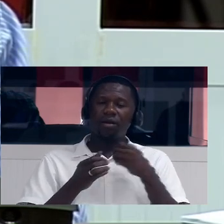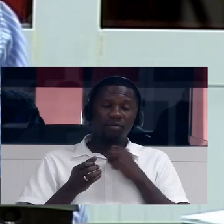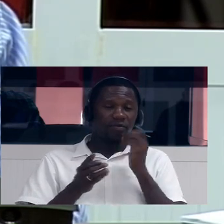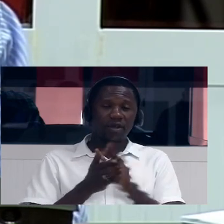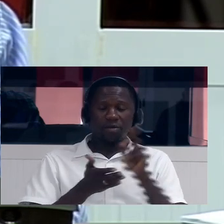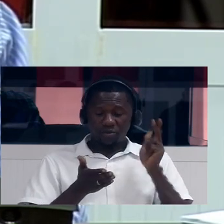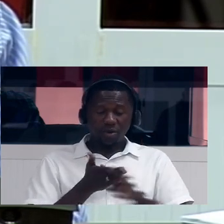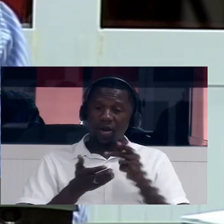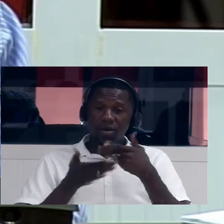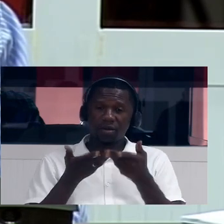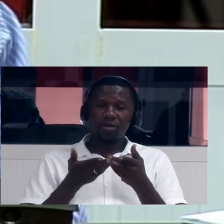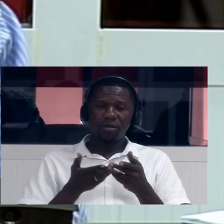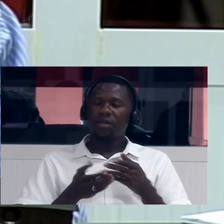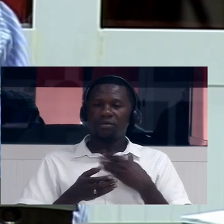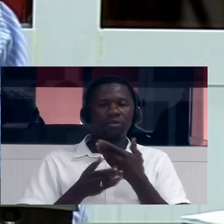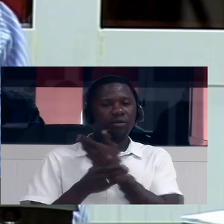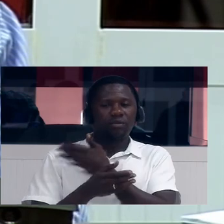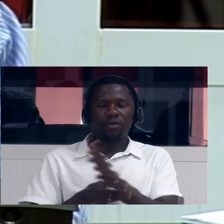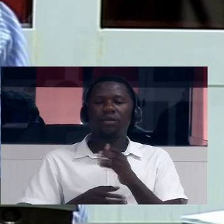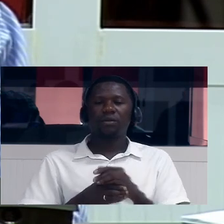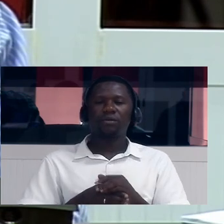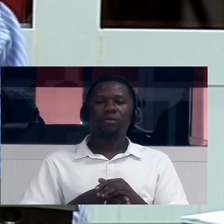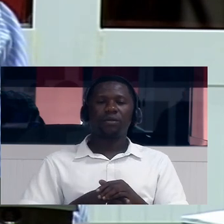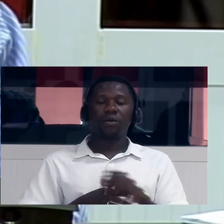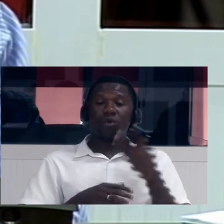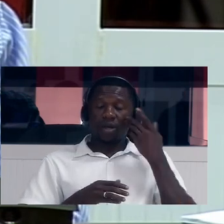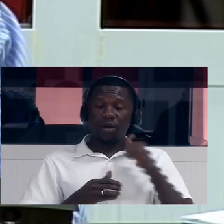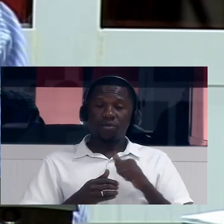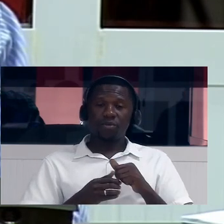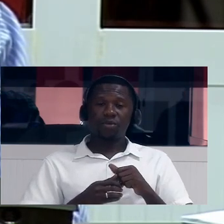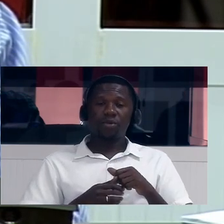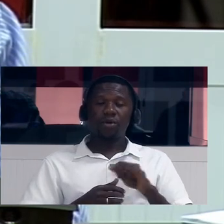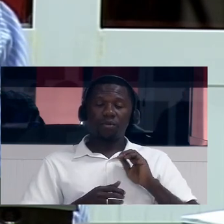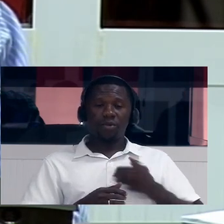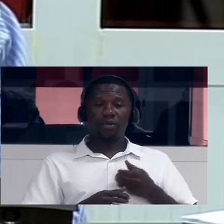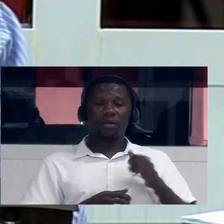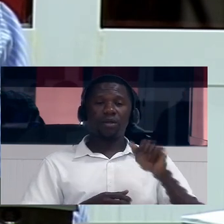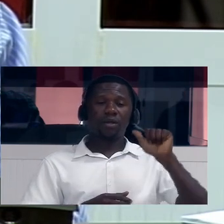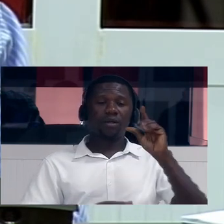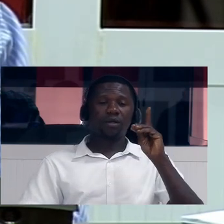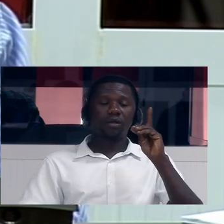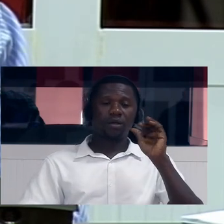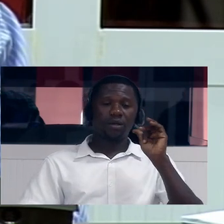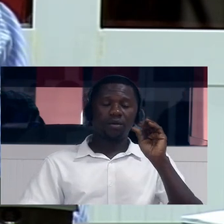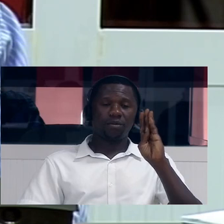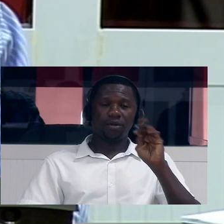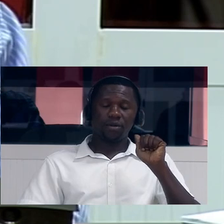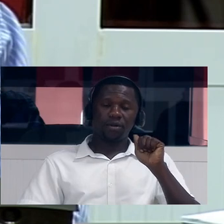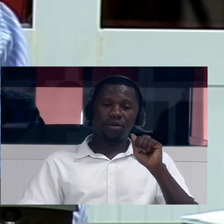and discharged. And when that happened, Mrs. Atiba Davis definitely called me and said to me, I told you that we did not